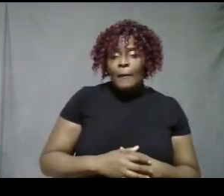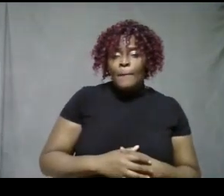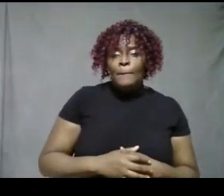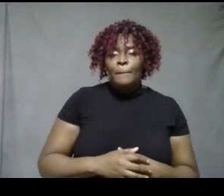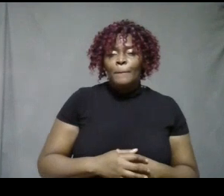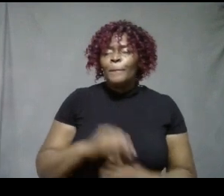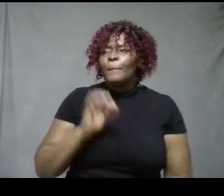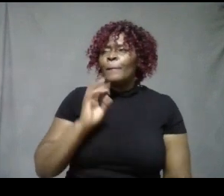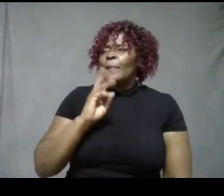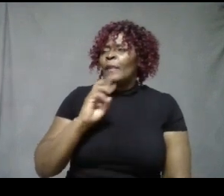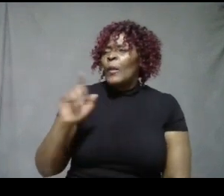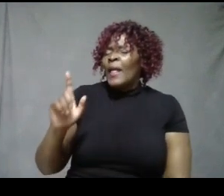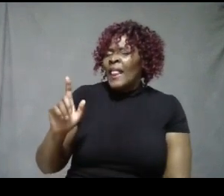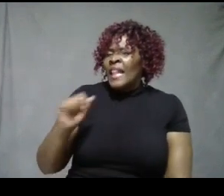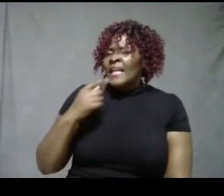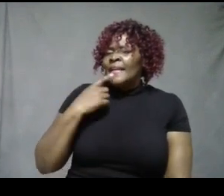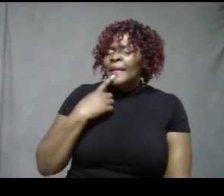Well,